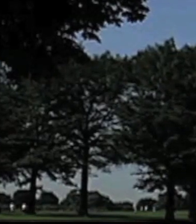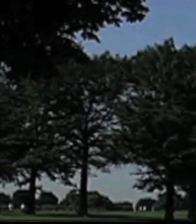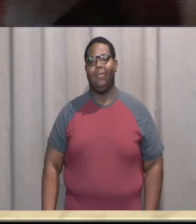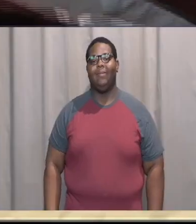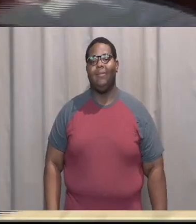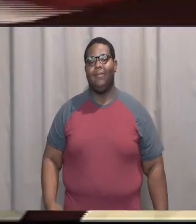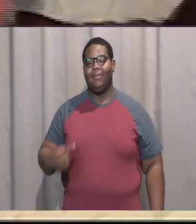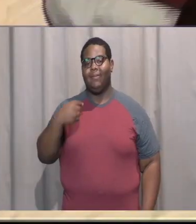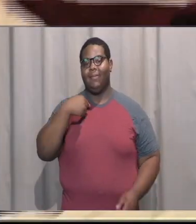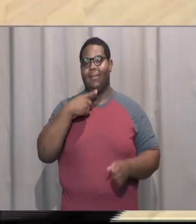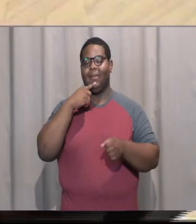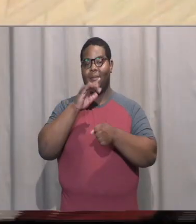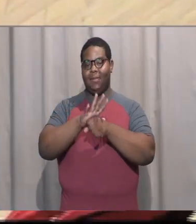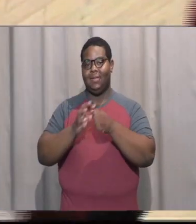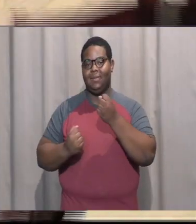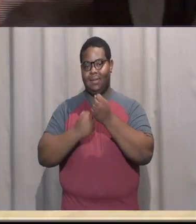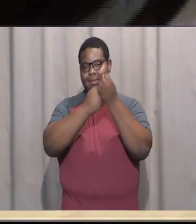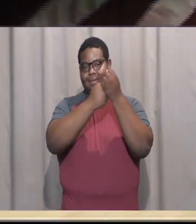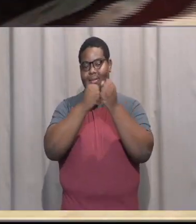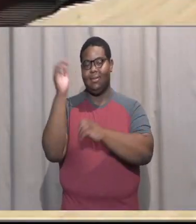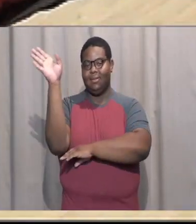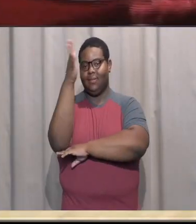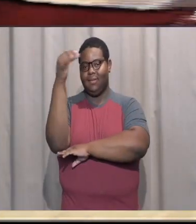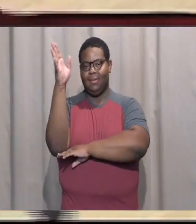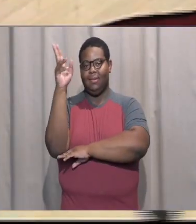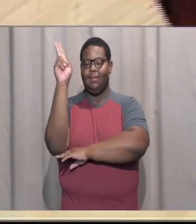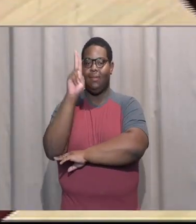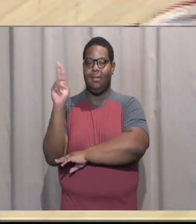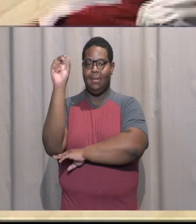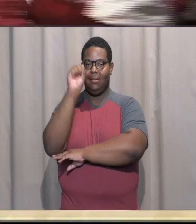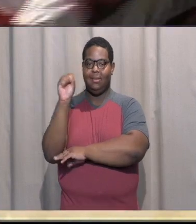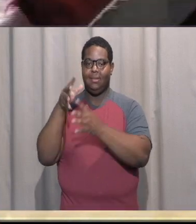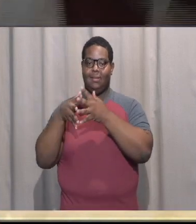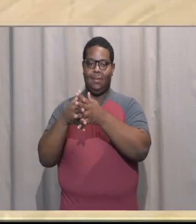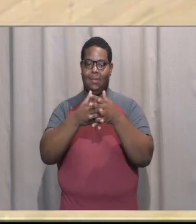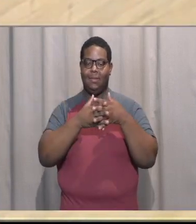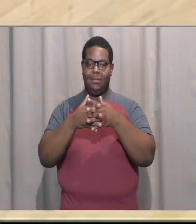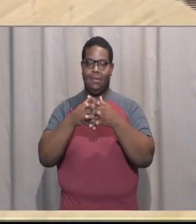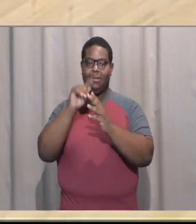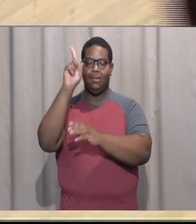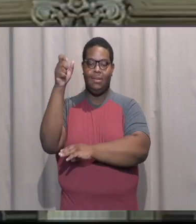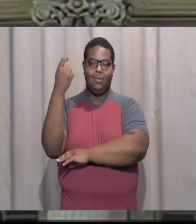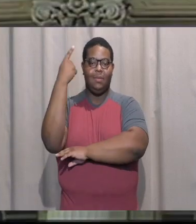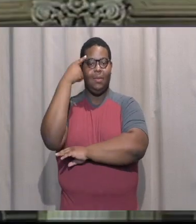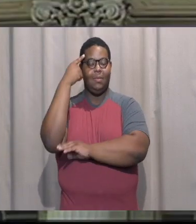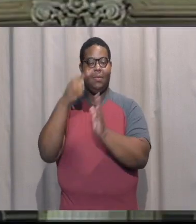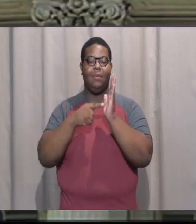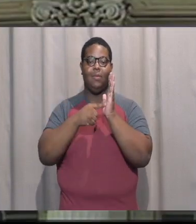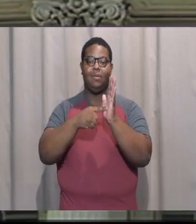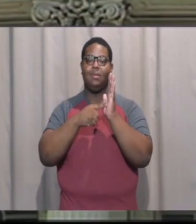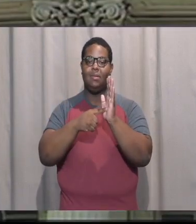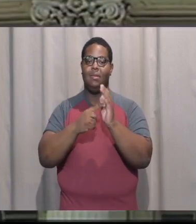I pledge allegiance to the flag of the United States of America and to the republic for which it stands